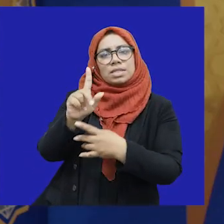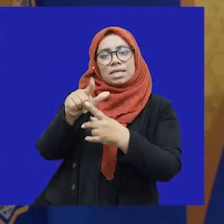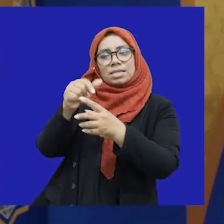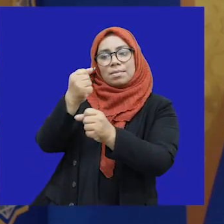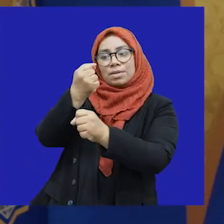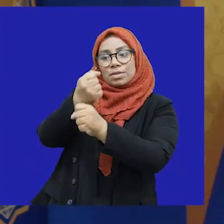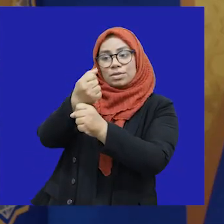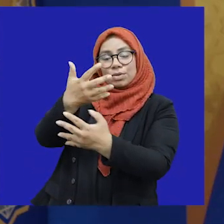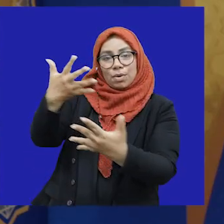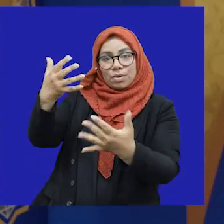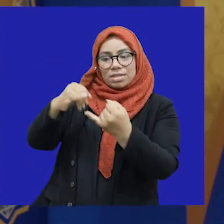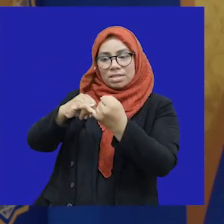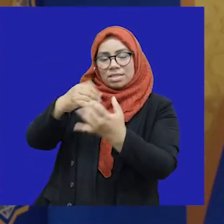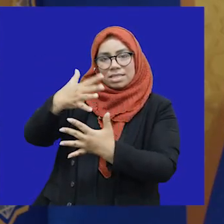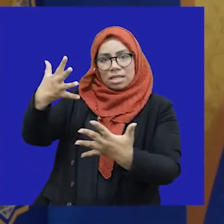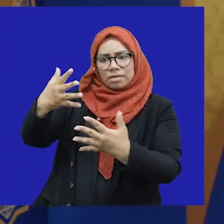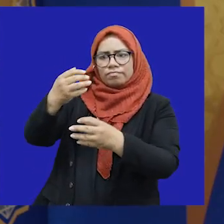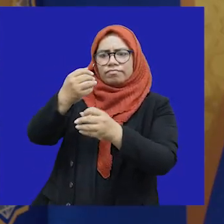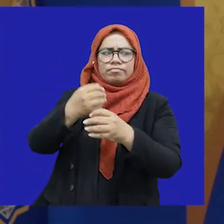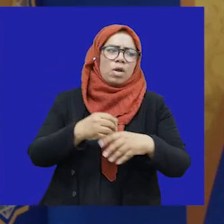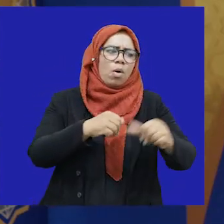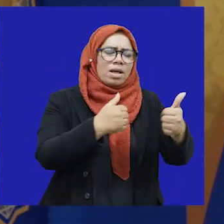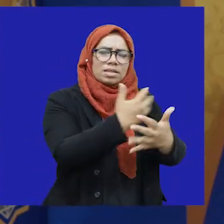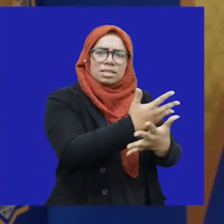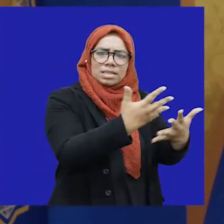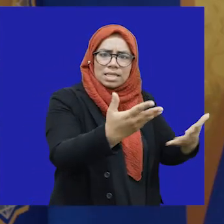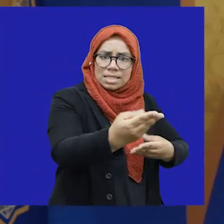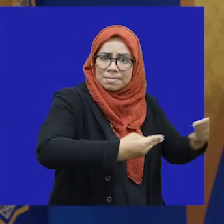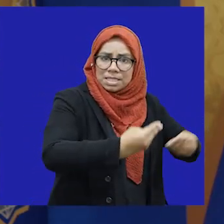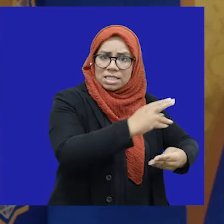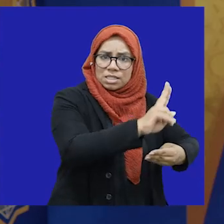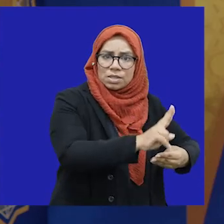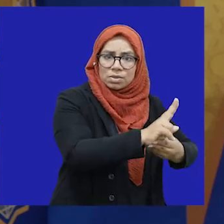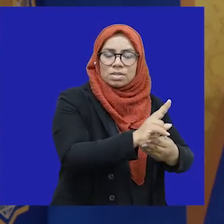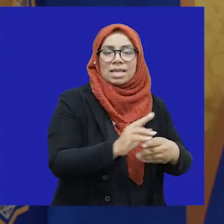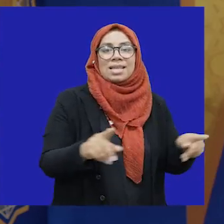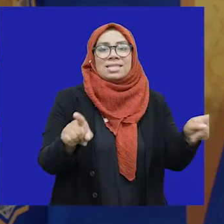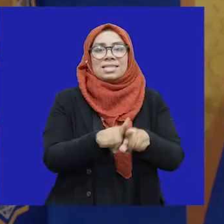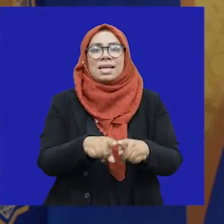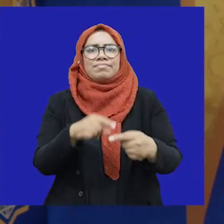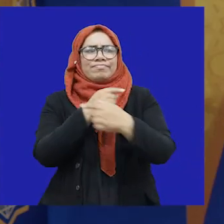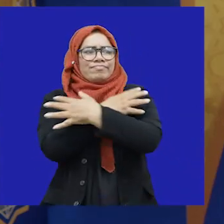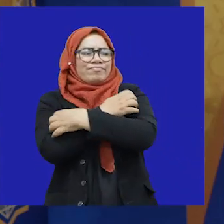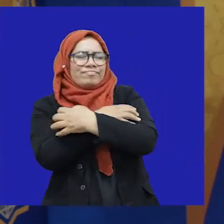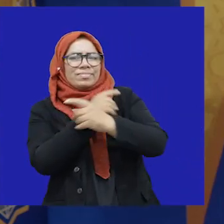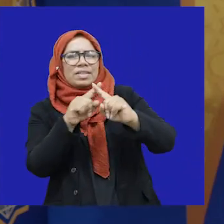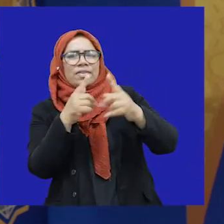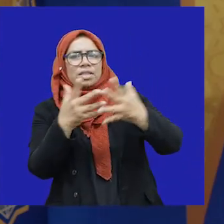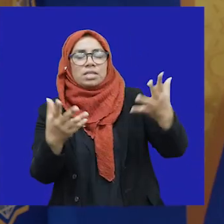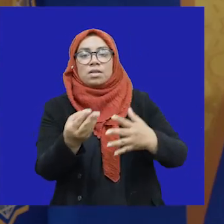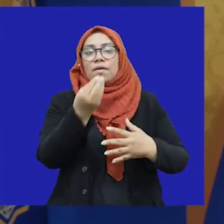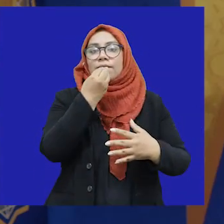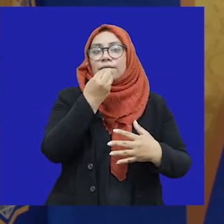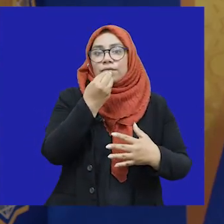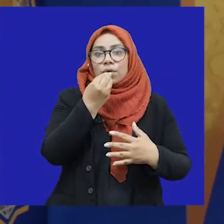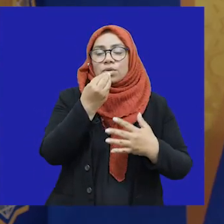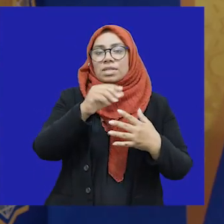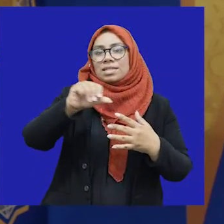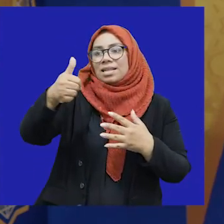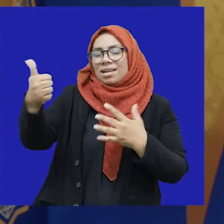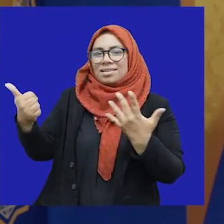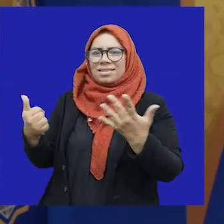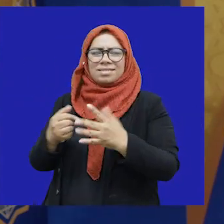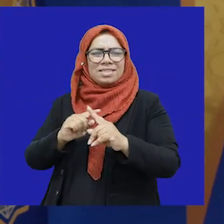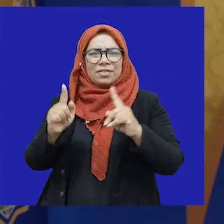practice. It is obligatory upon every Muslim, whether adult or child, male or female, free or